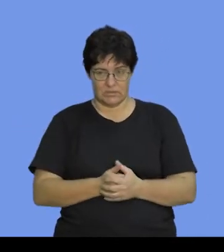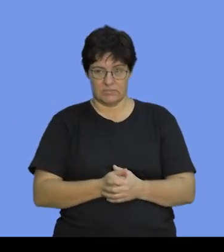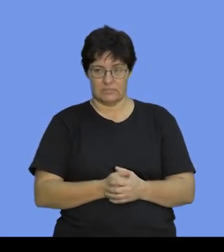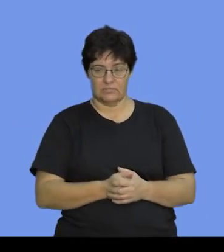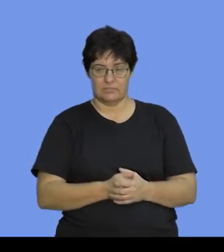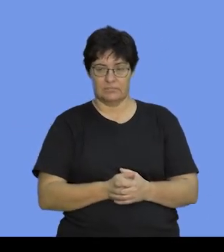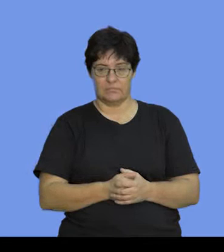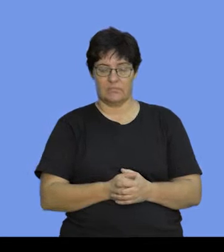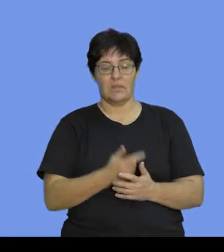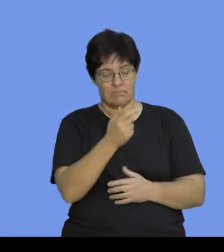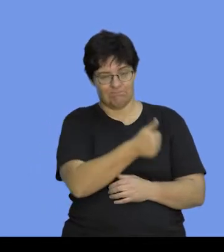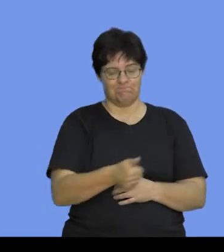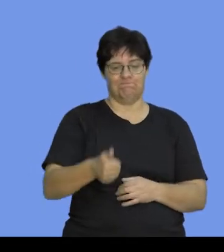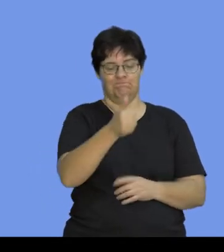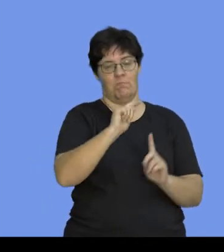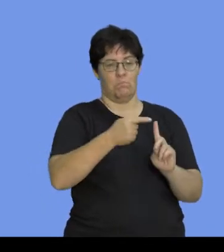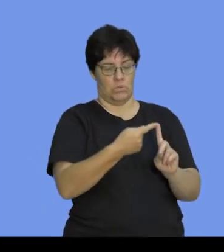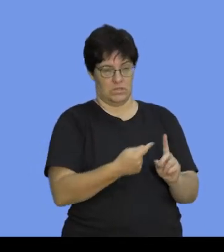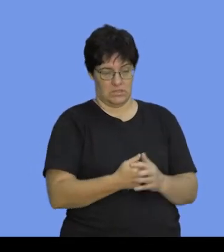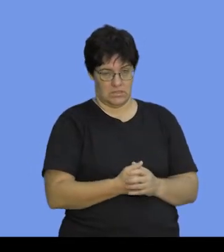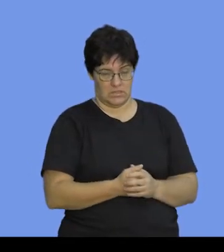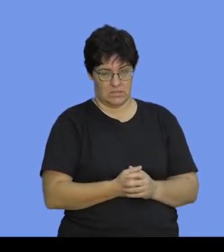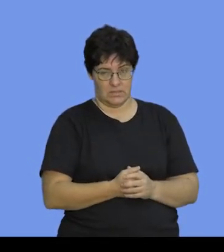homogeneous mixture. That's the main point that we want to